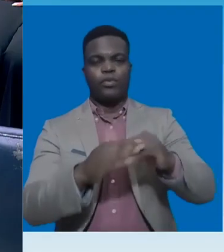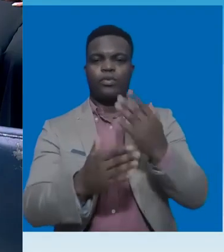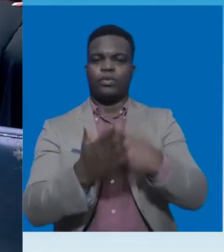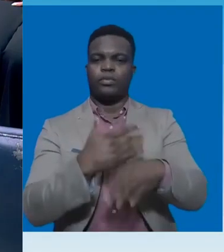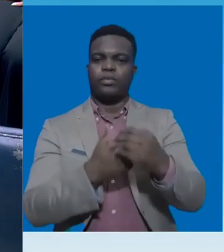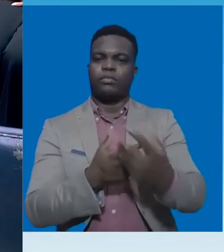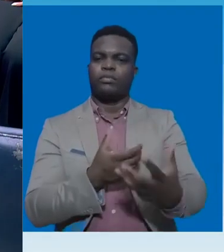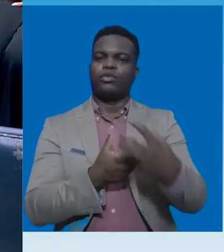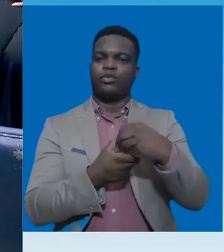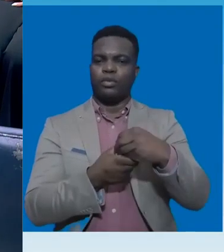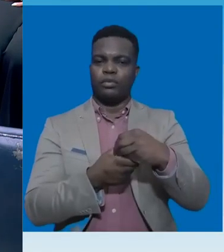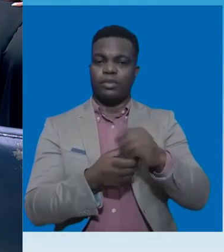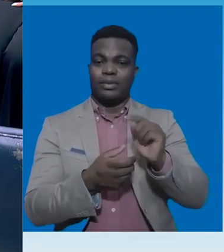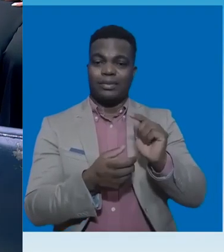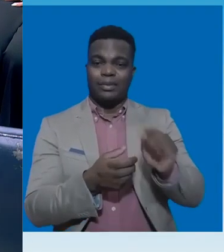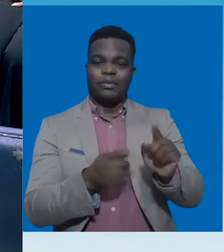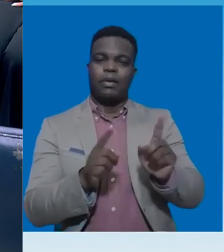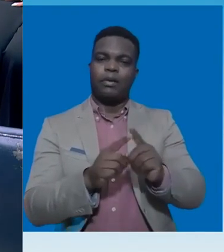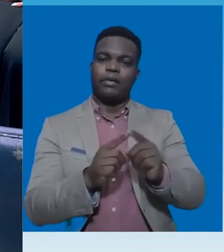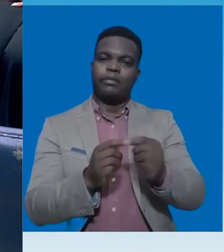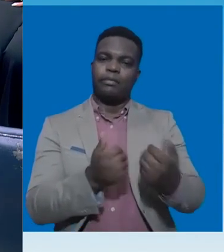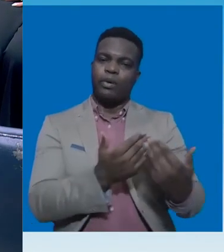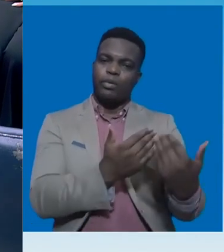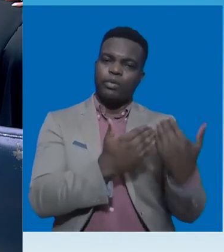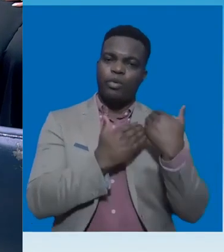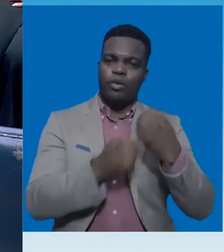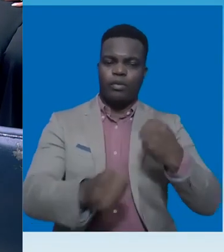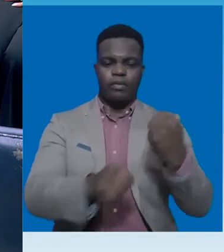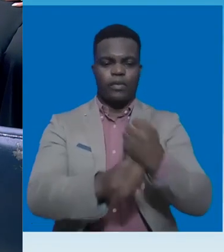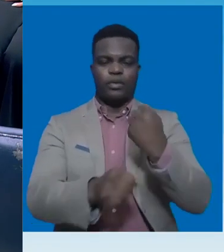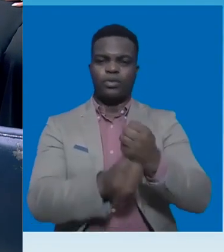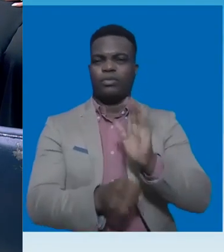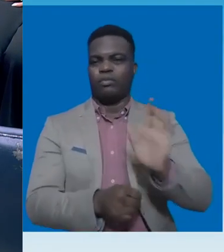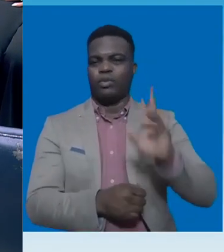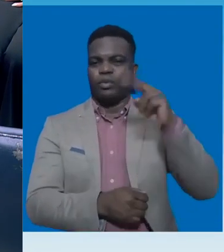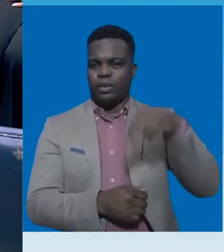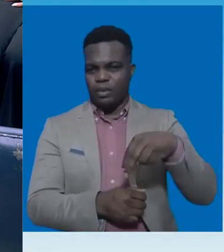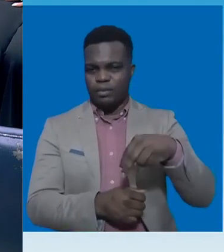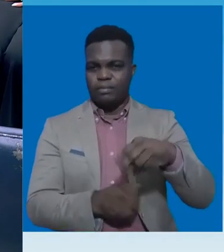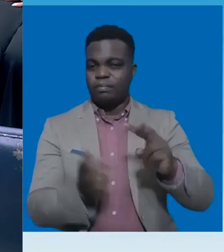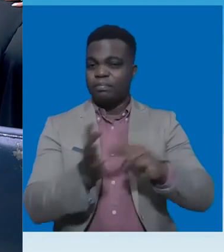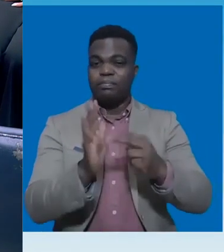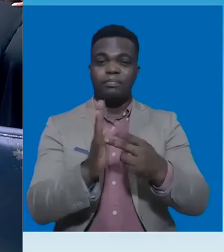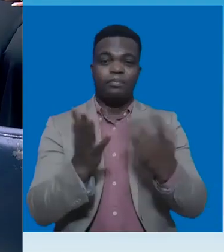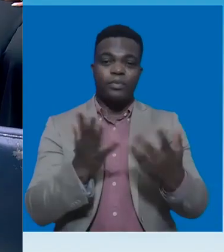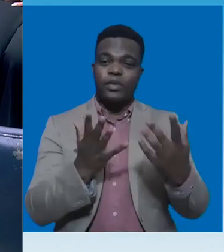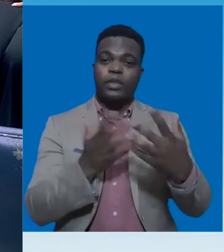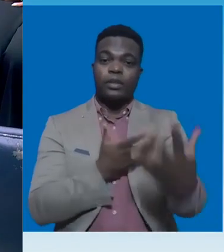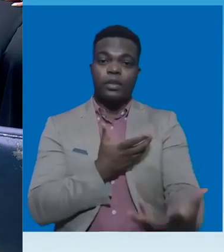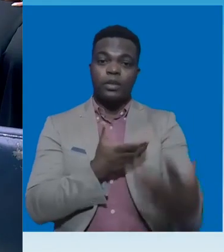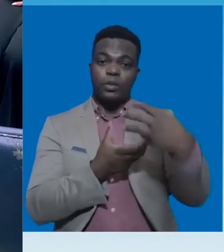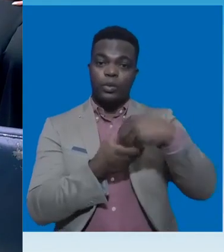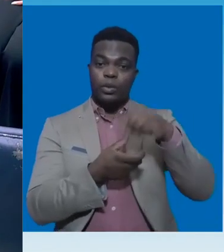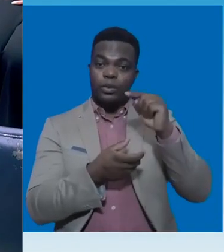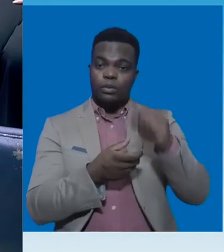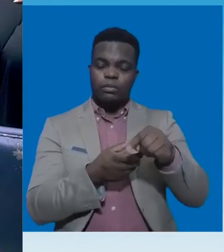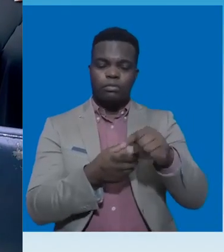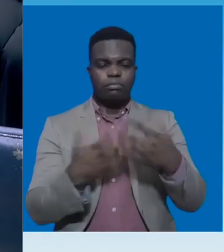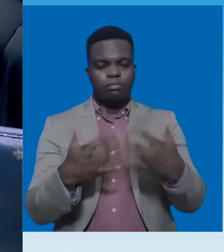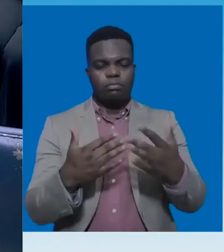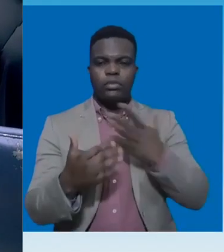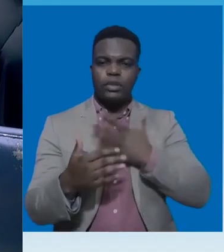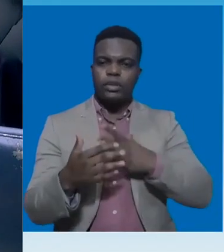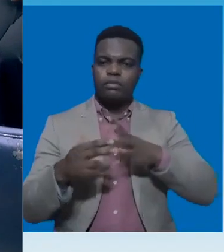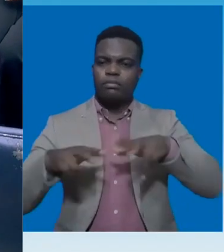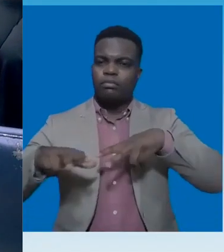that inclusion is reflected in planning, budgeting, programming, and reporting, not as a separate track, but